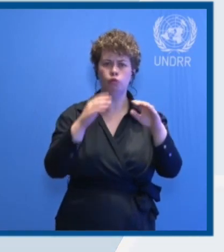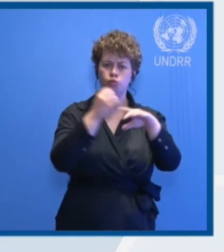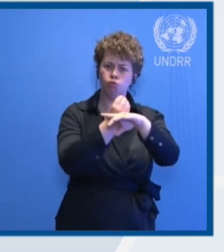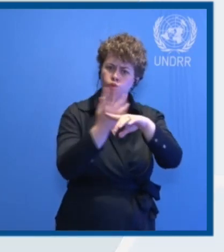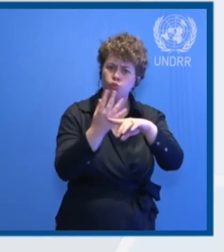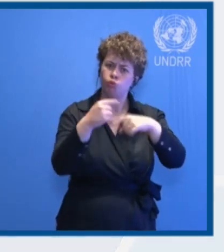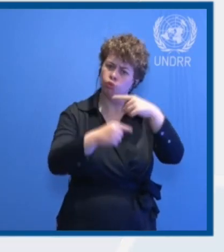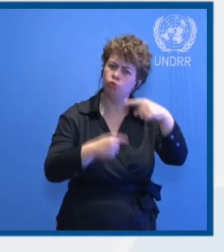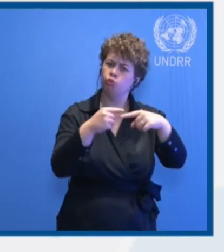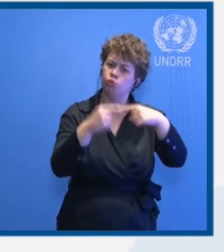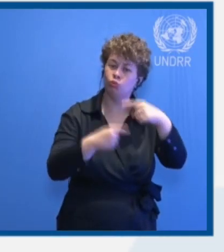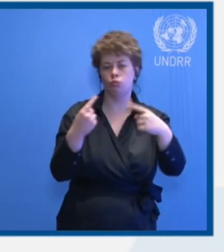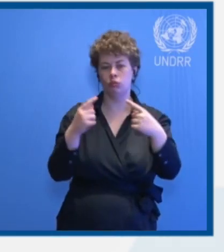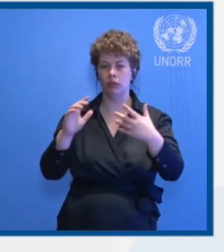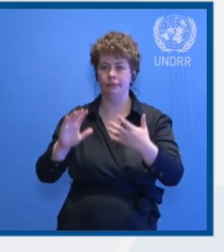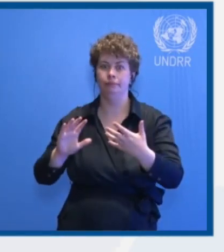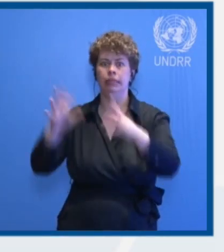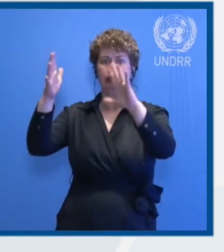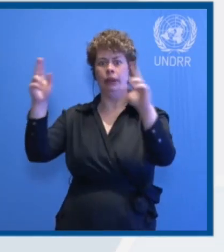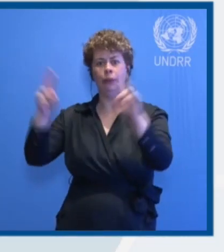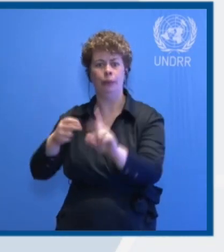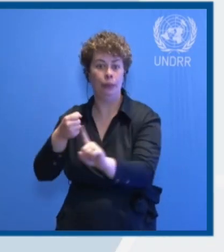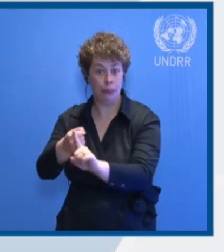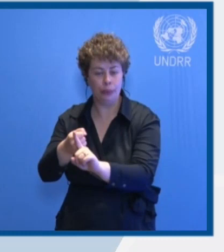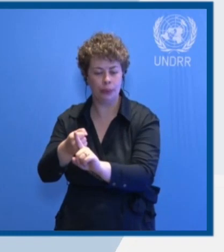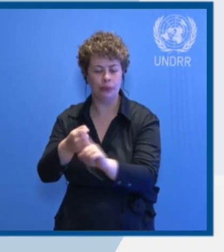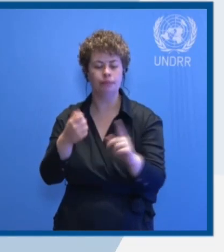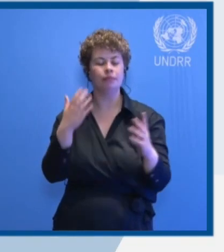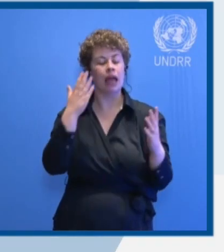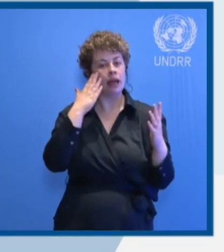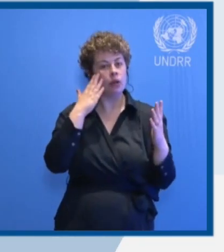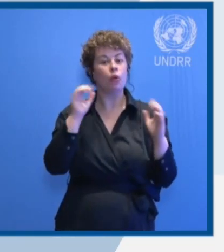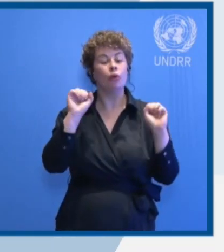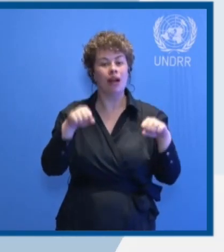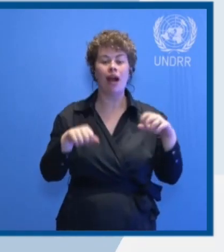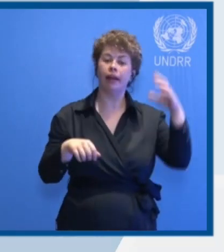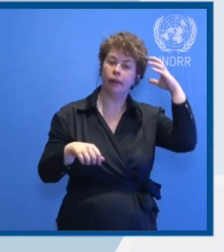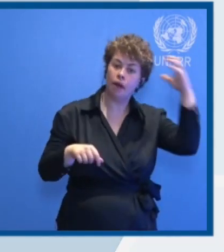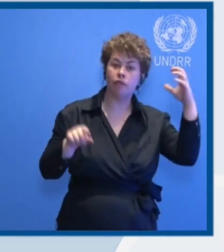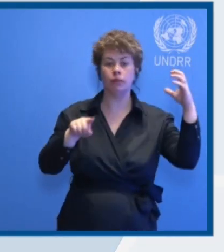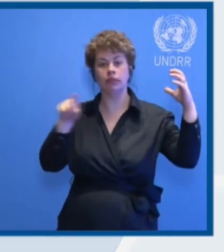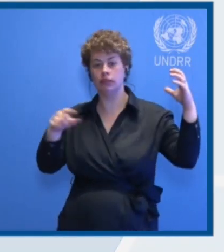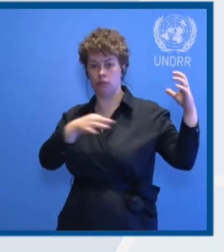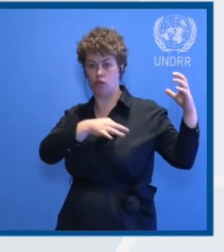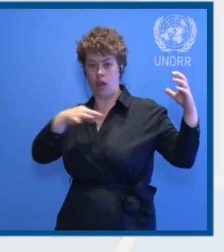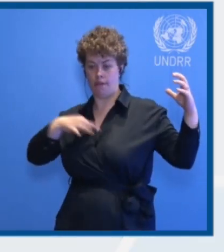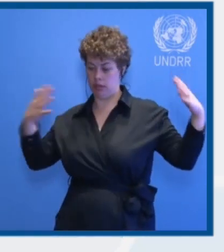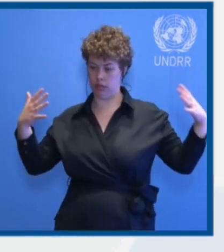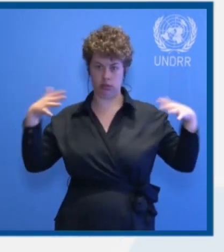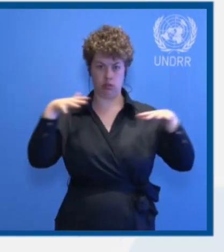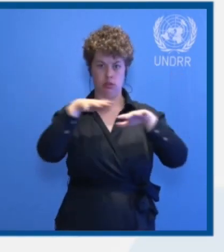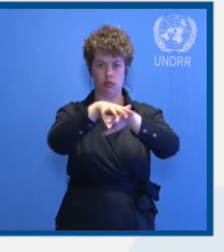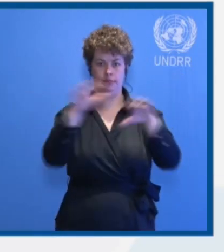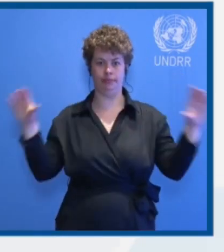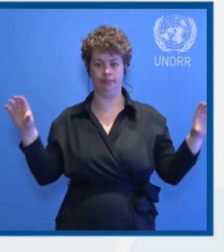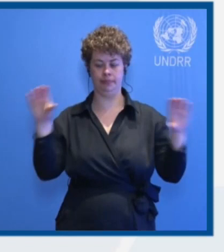it has worked in the case of unlocking private sector funding into emerging countries. Because obviously,